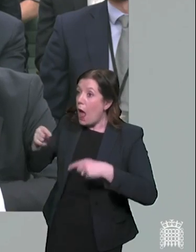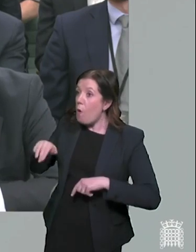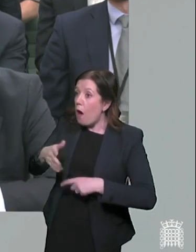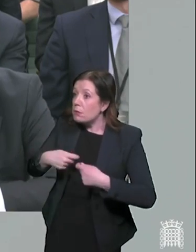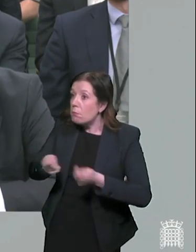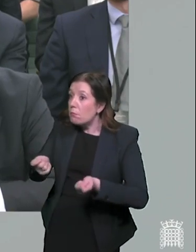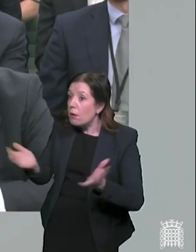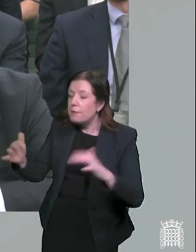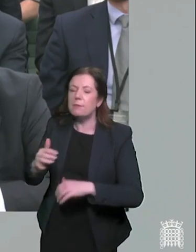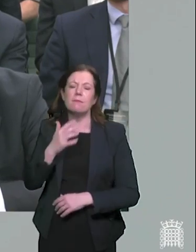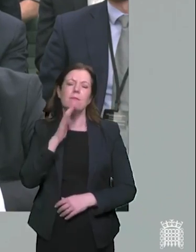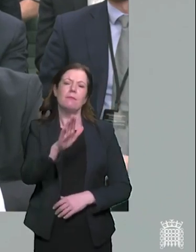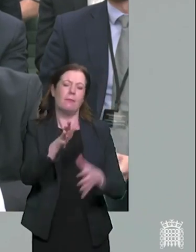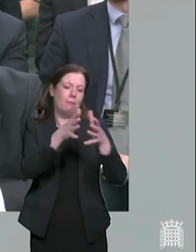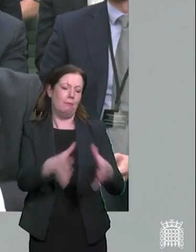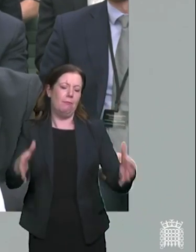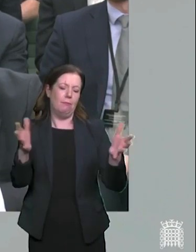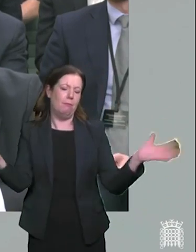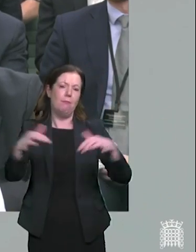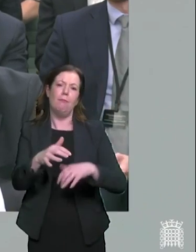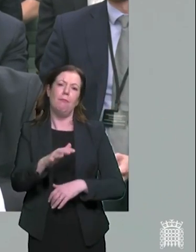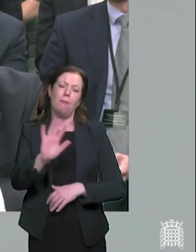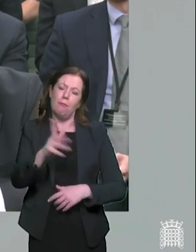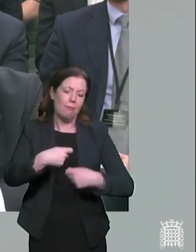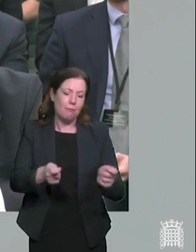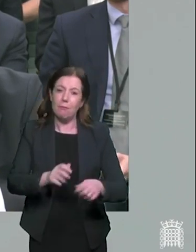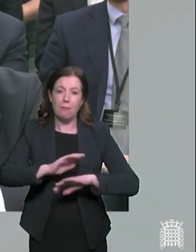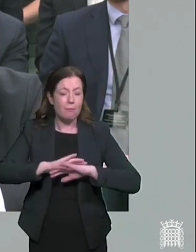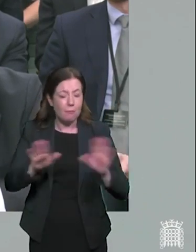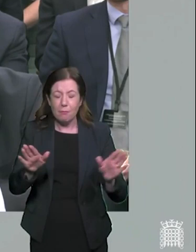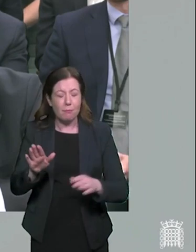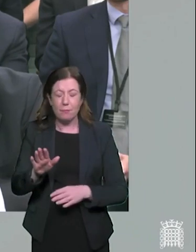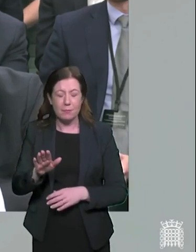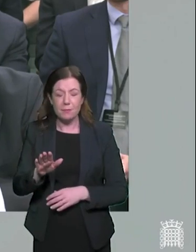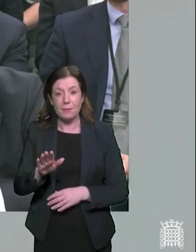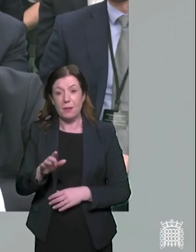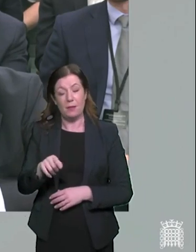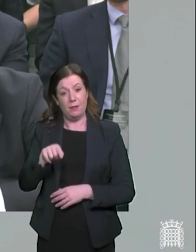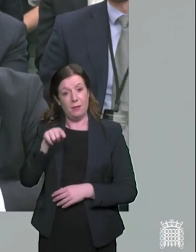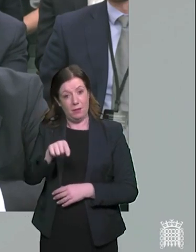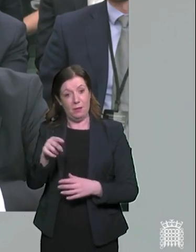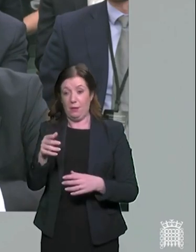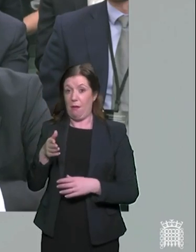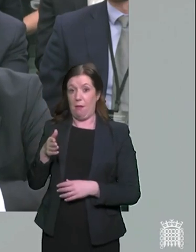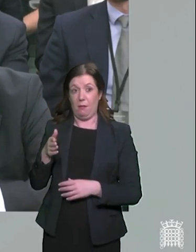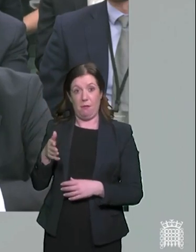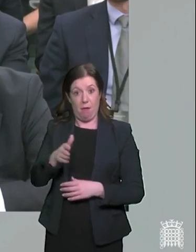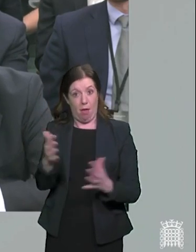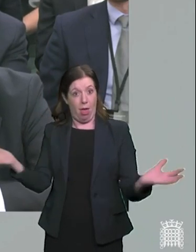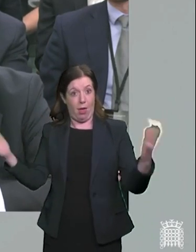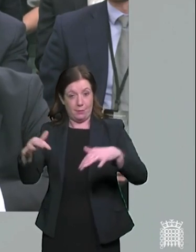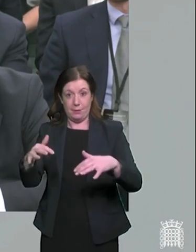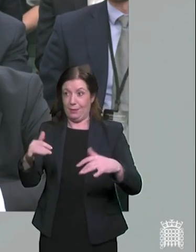was a gathering intended, and I really must insist on this point. People who say that